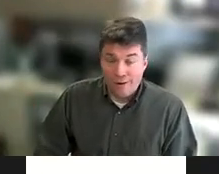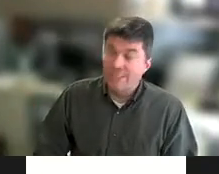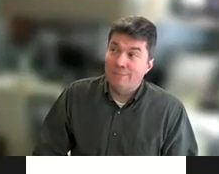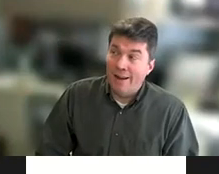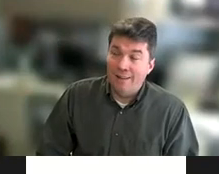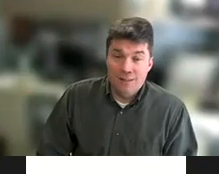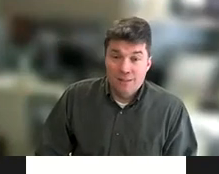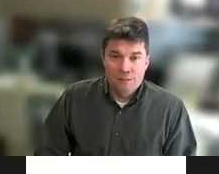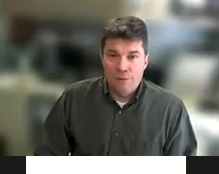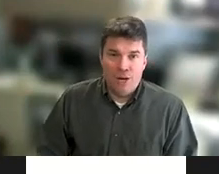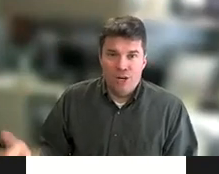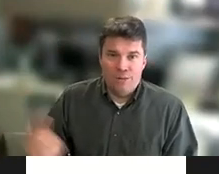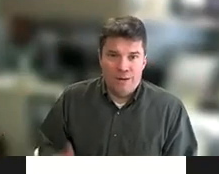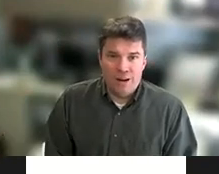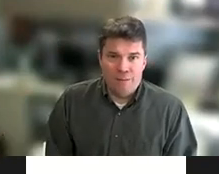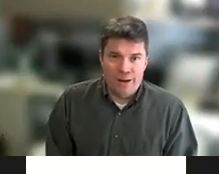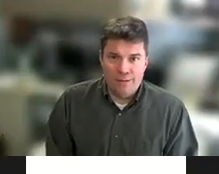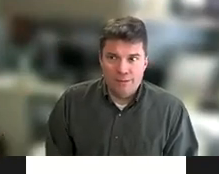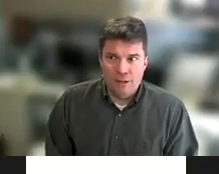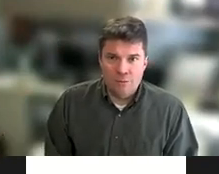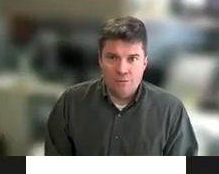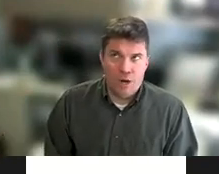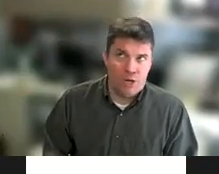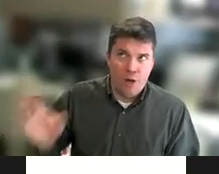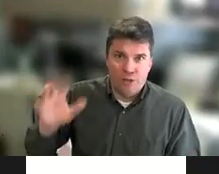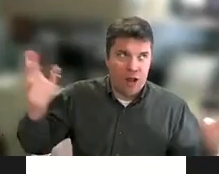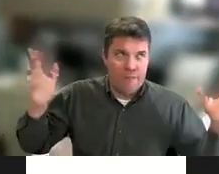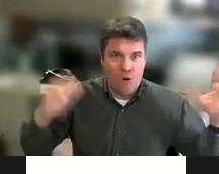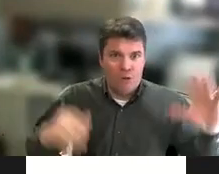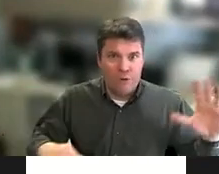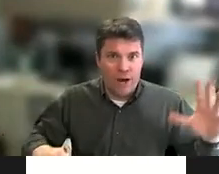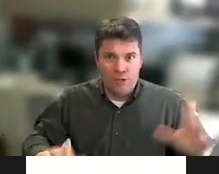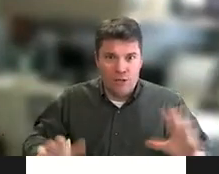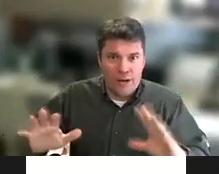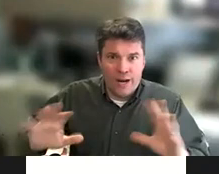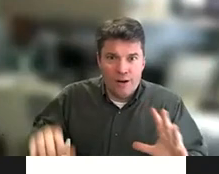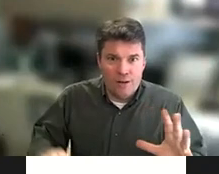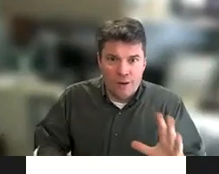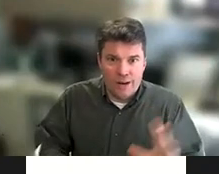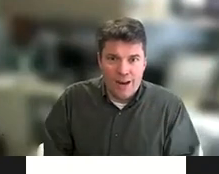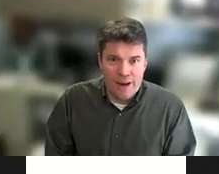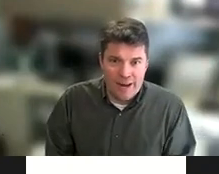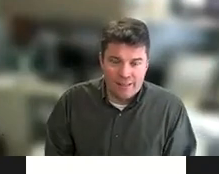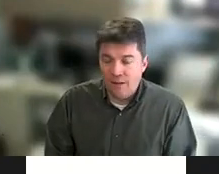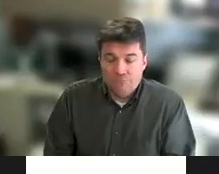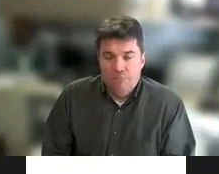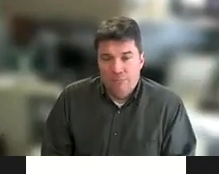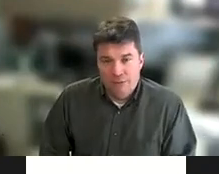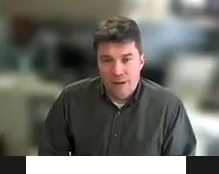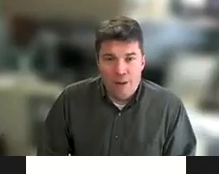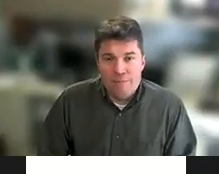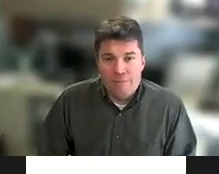about the weather, and I'll just smile. But they could just be telling me, watch out, there's a lot of birds around, you don't want to get hit by